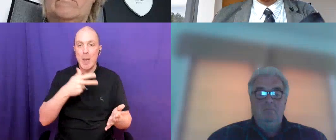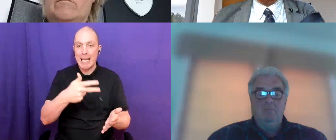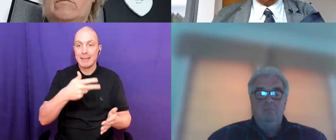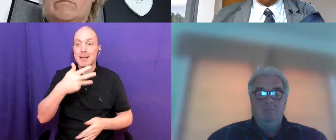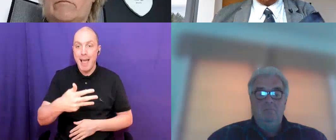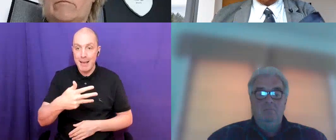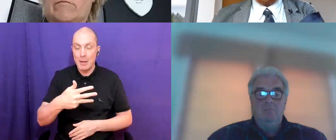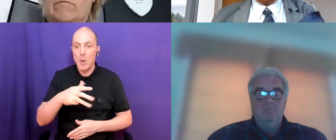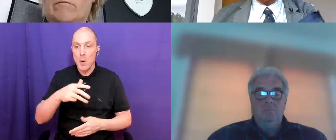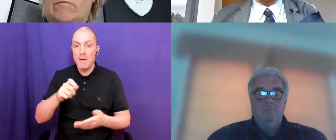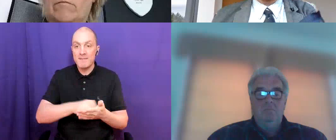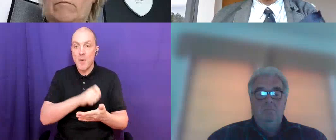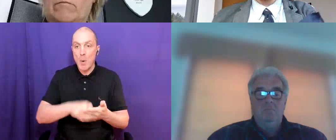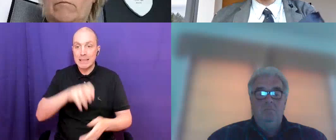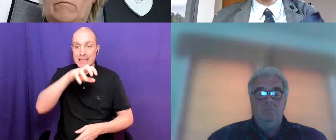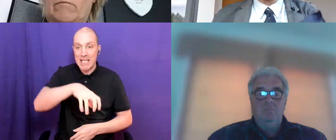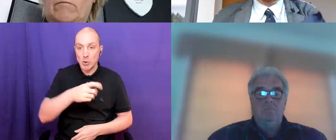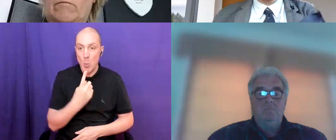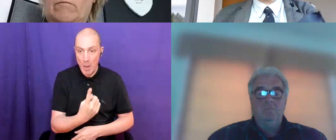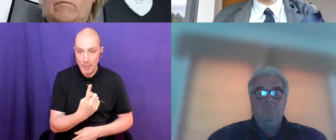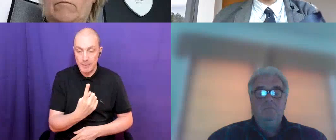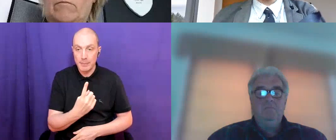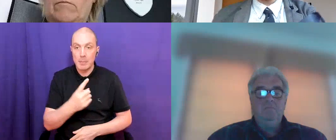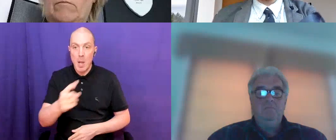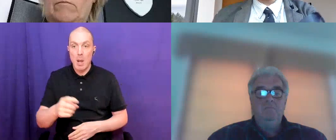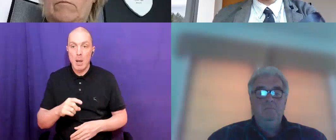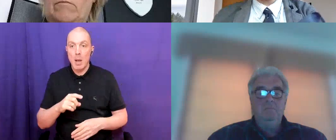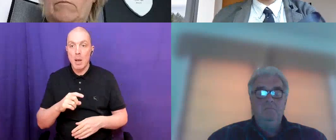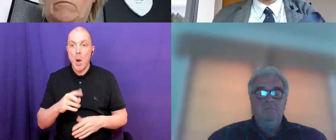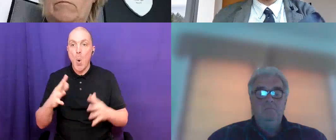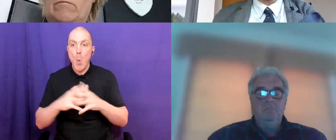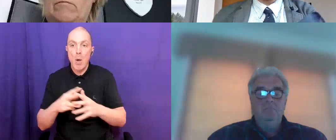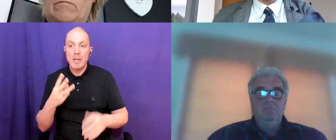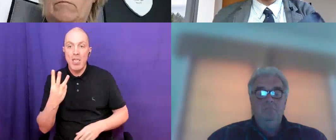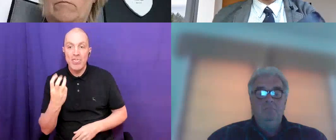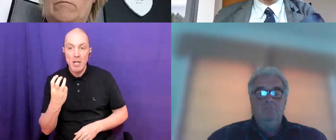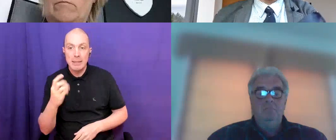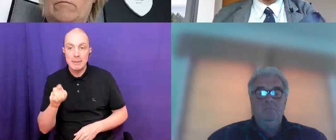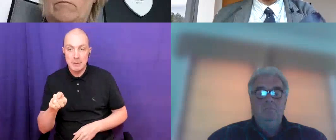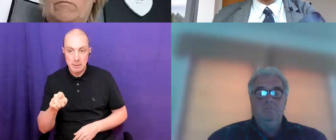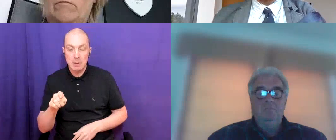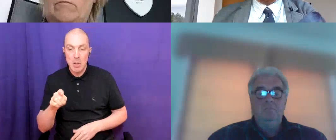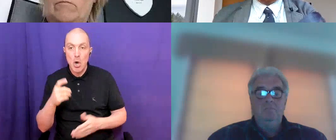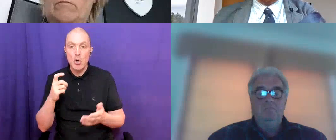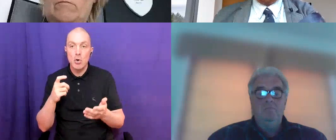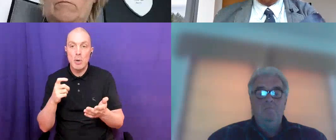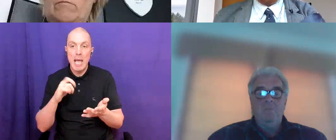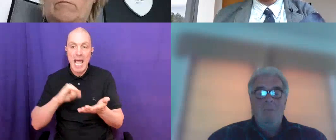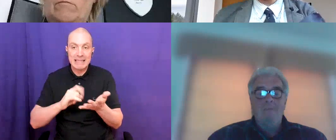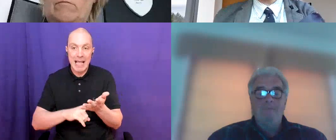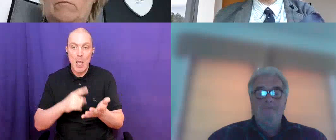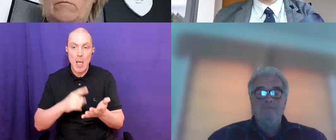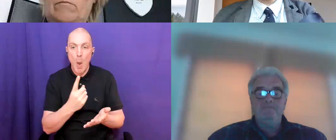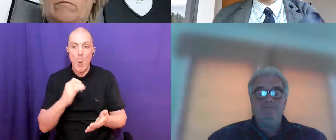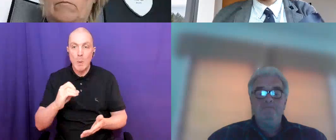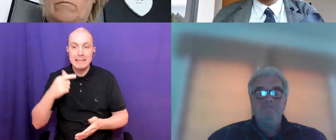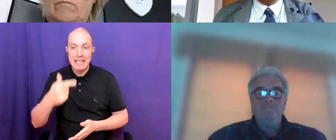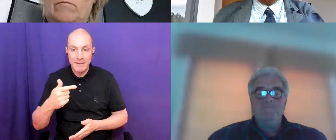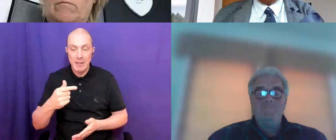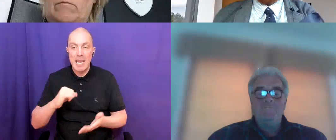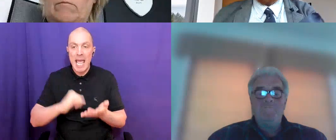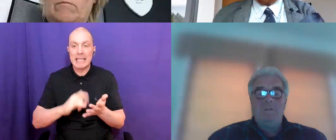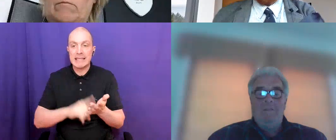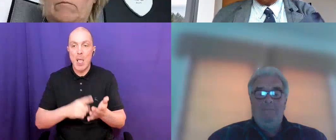089 will vote at Station 1, and for Ward 13, voters from registers SL 107 and